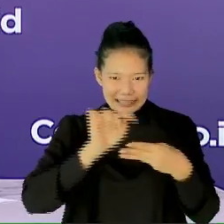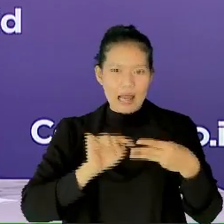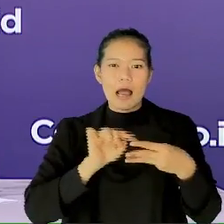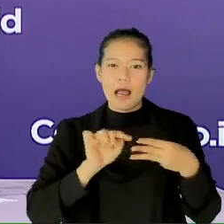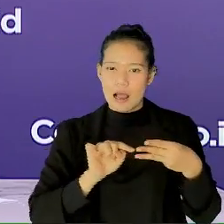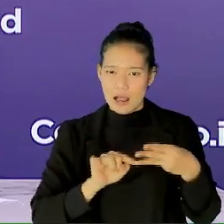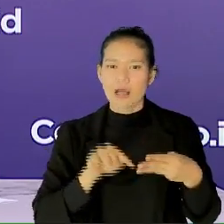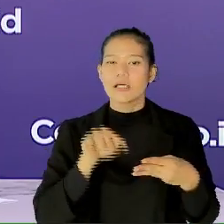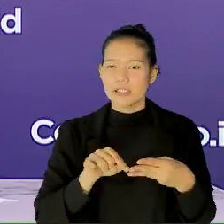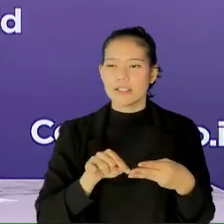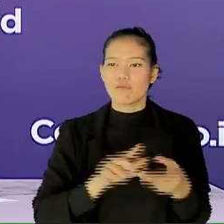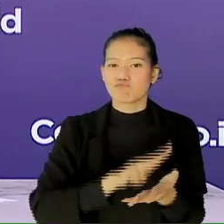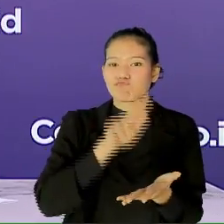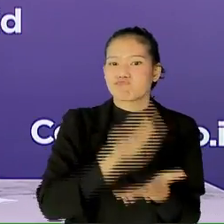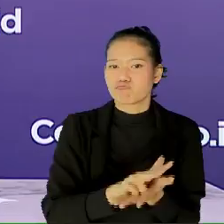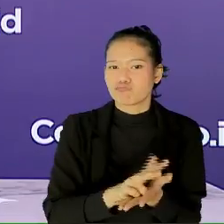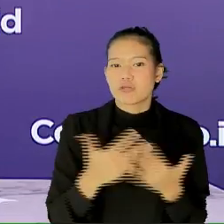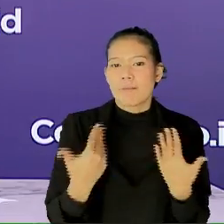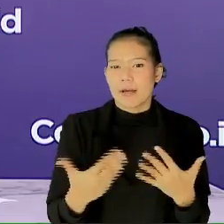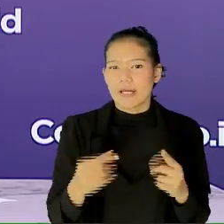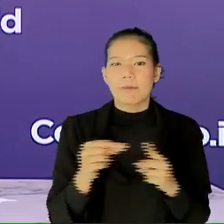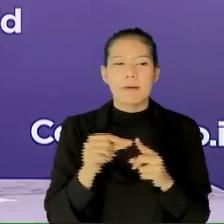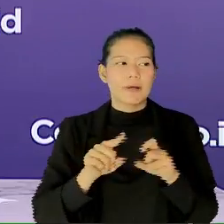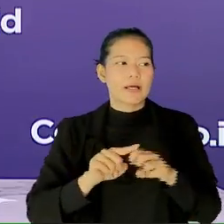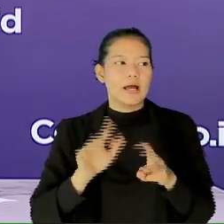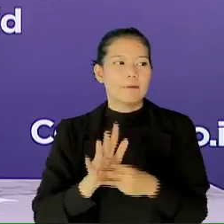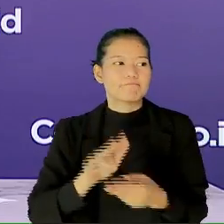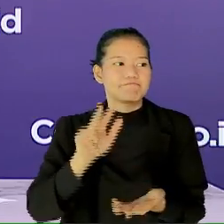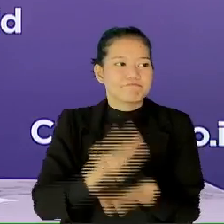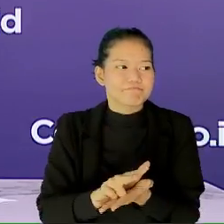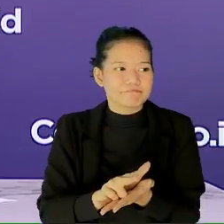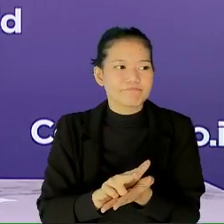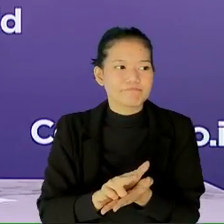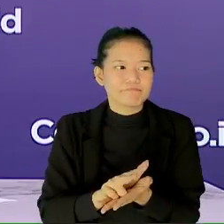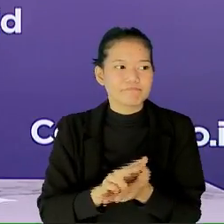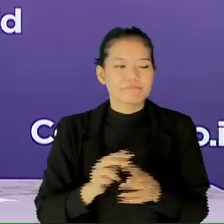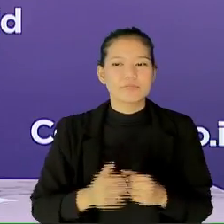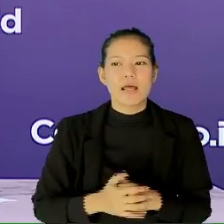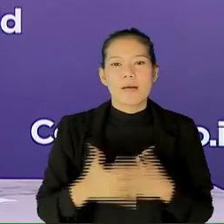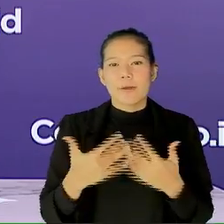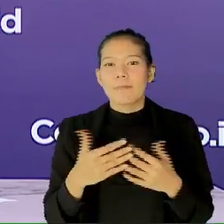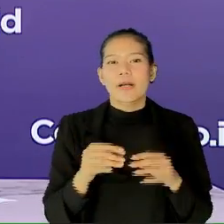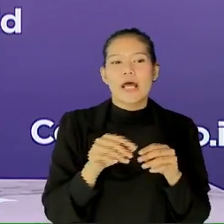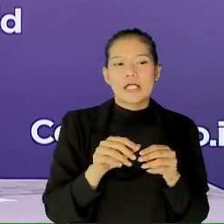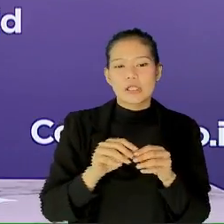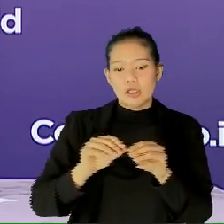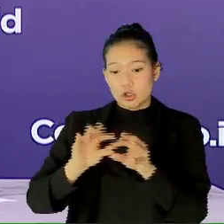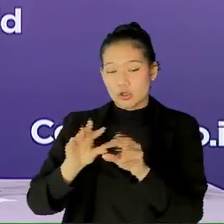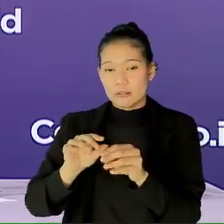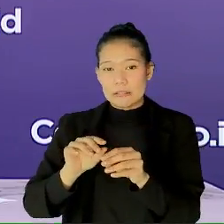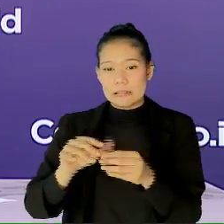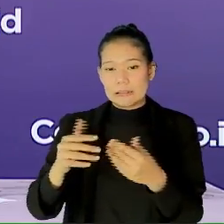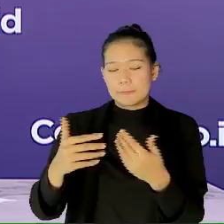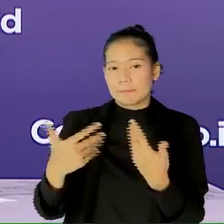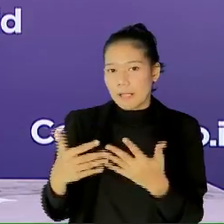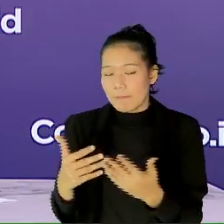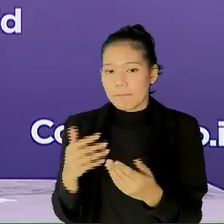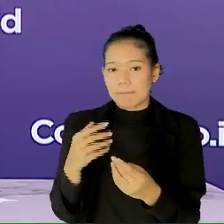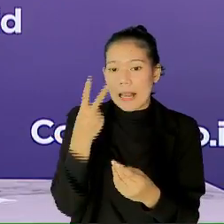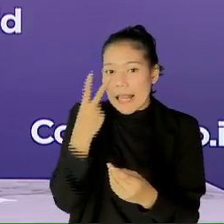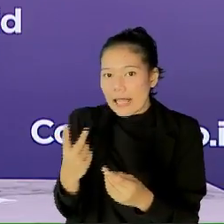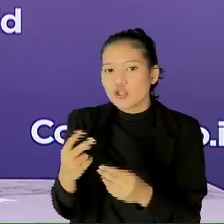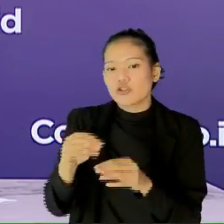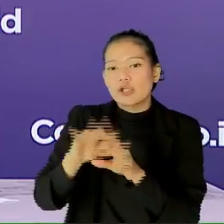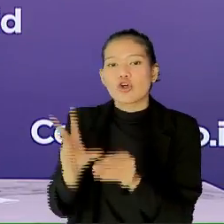namely positivity rate, which is the number of the positive cases from total testing, tracing capabilities or